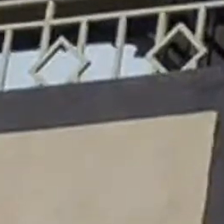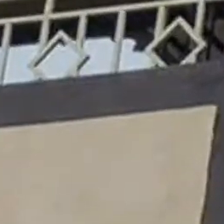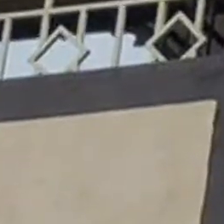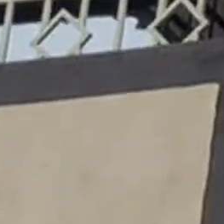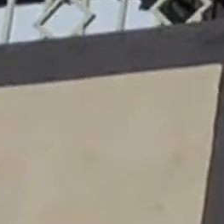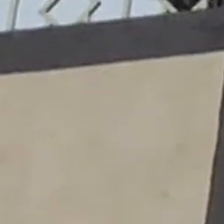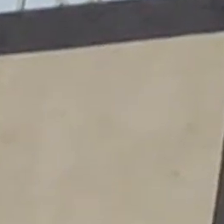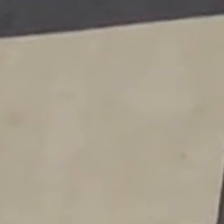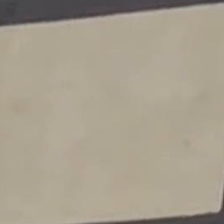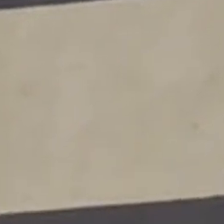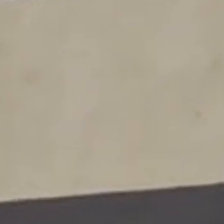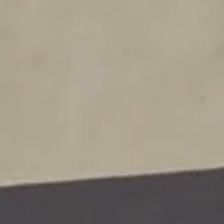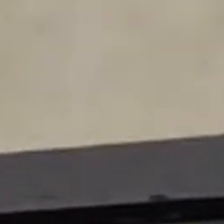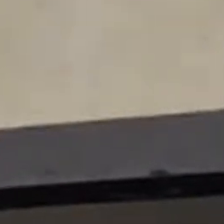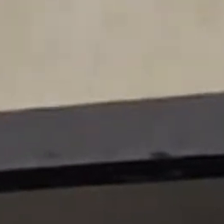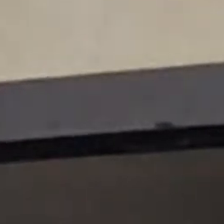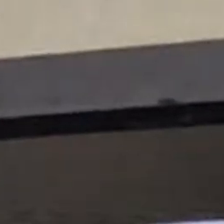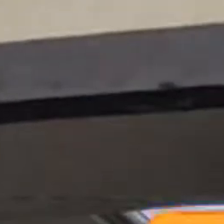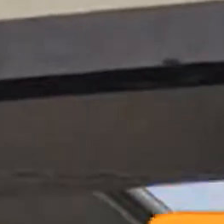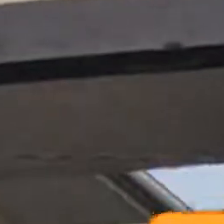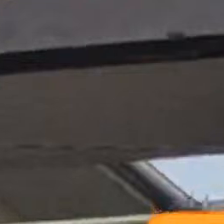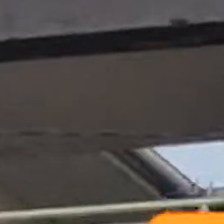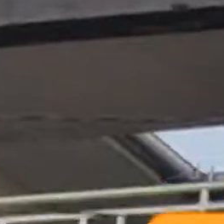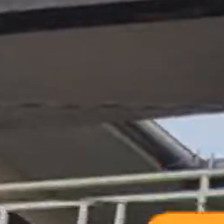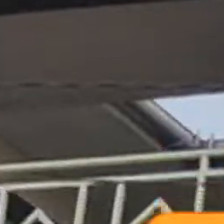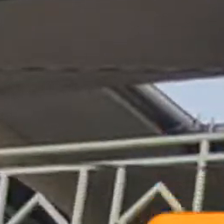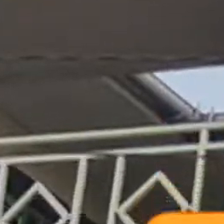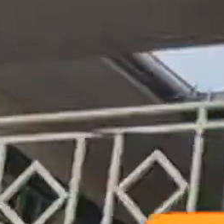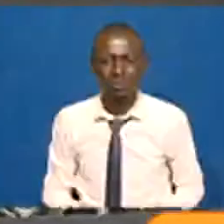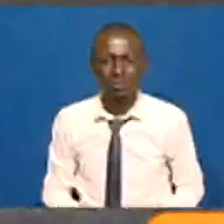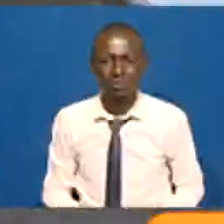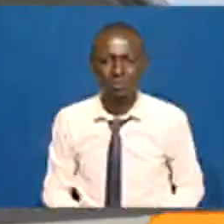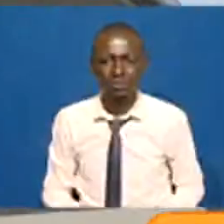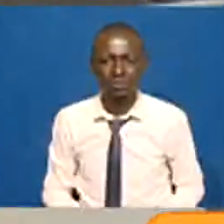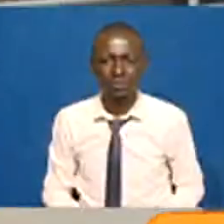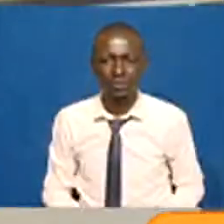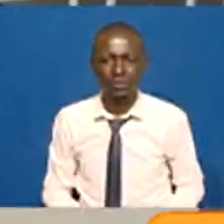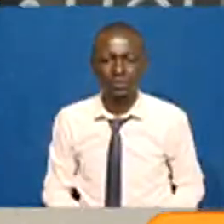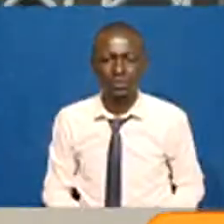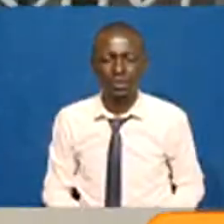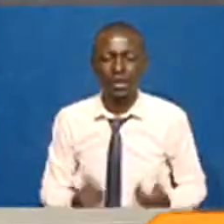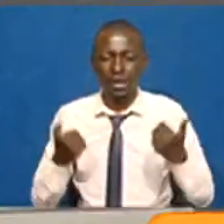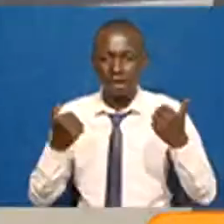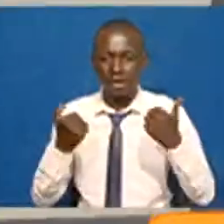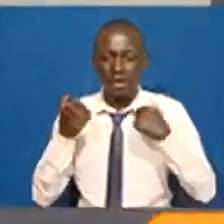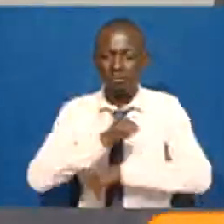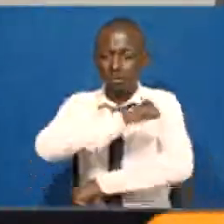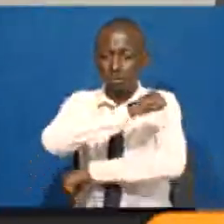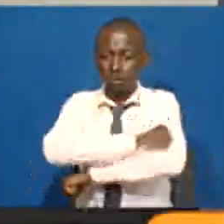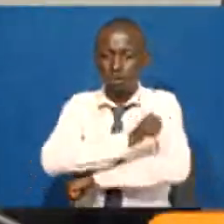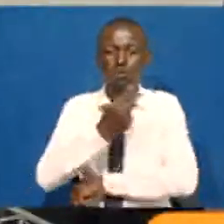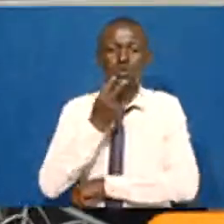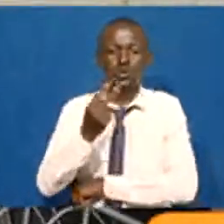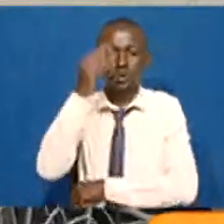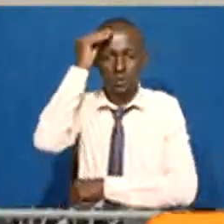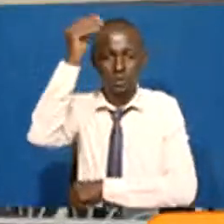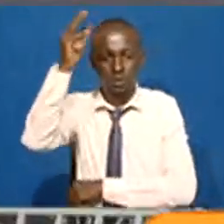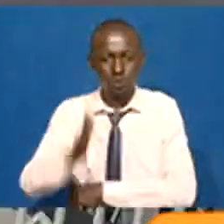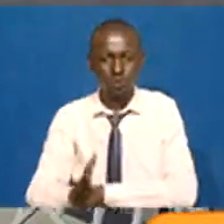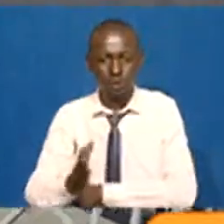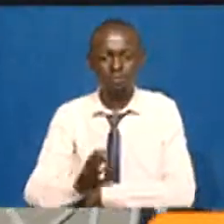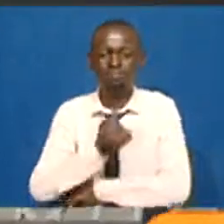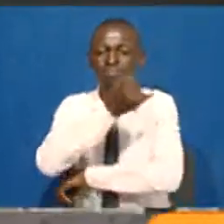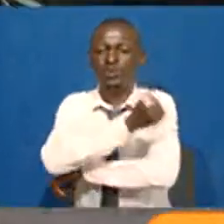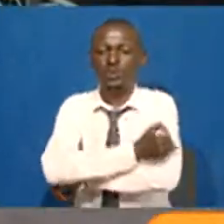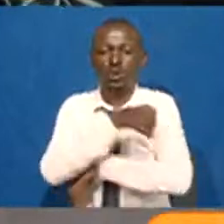Sarabel School in Juja, Kiambu County, is home to at least 200 learners. The school is one of the institutions